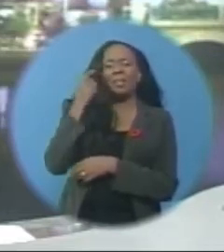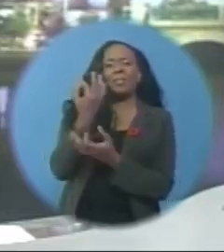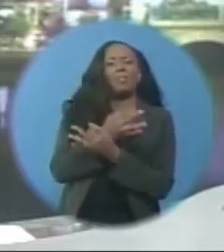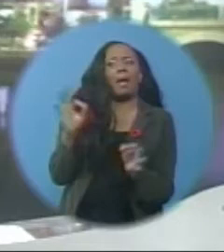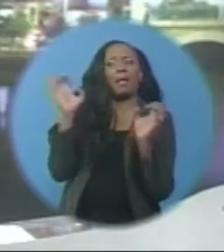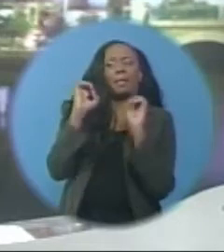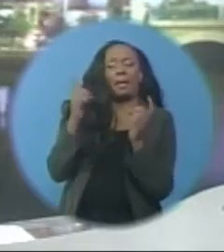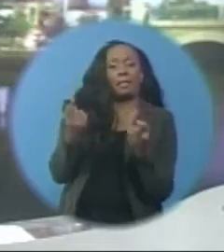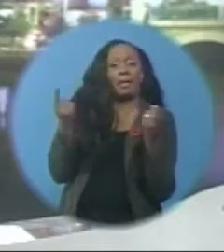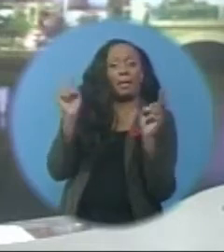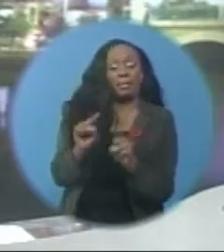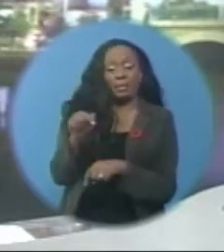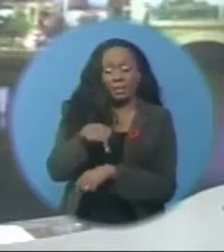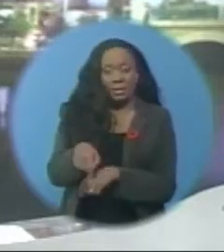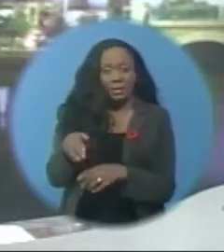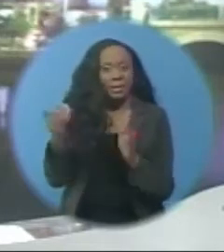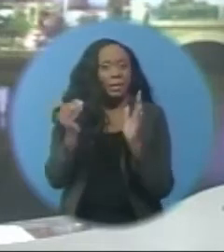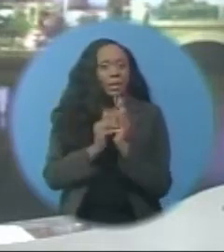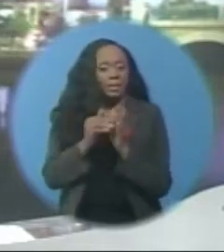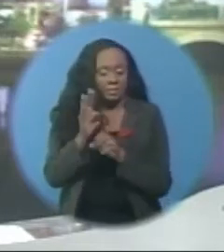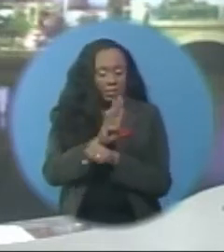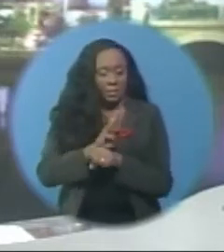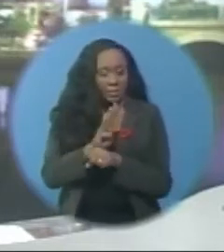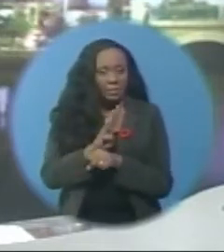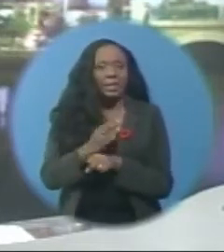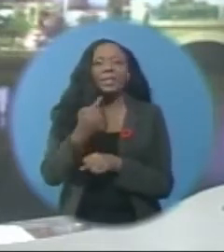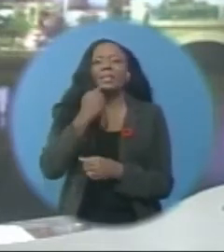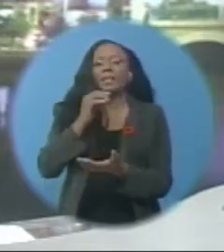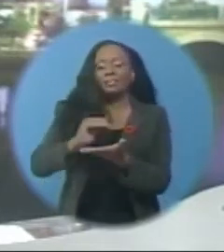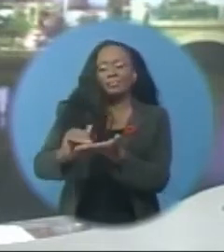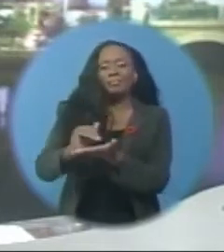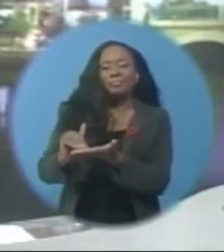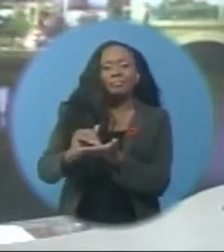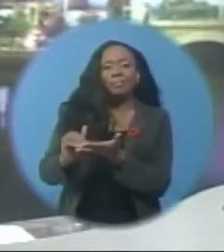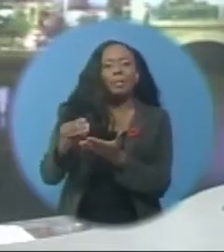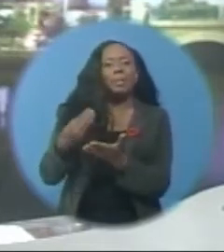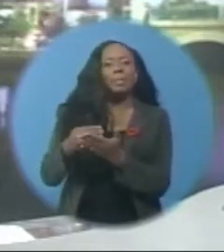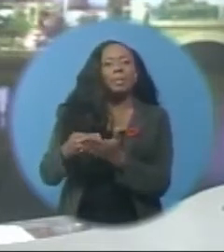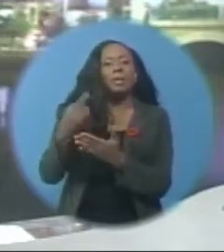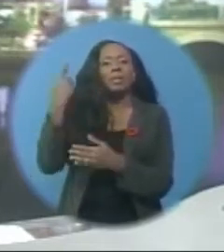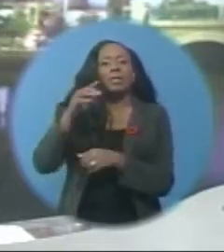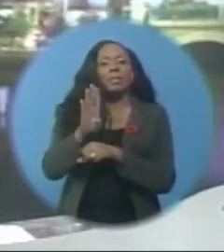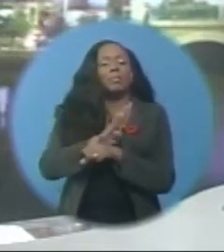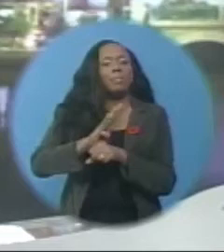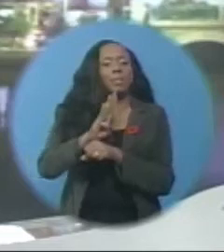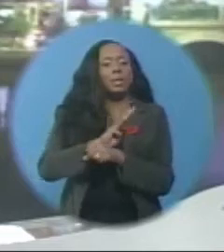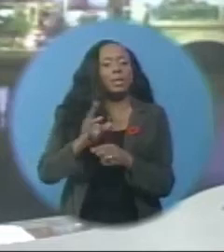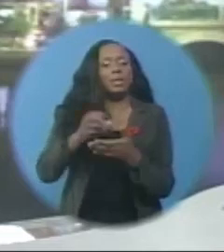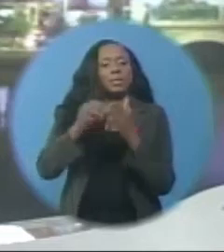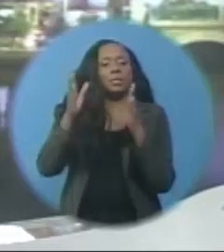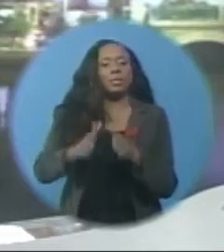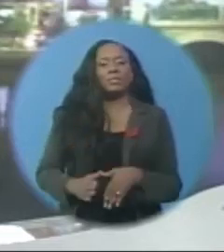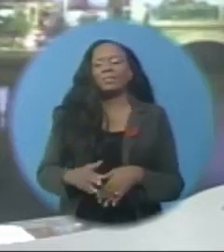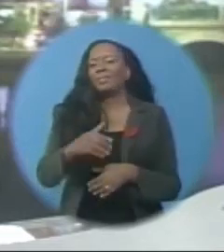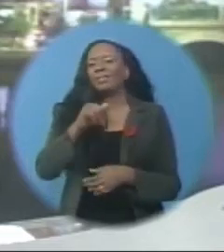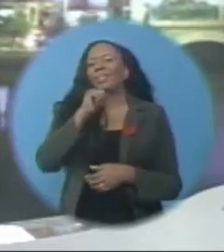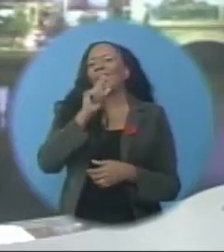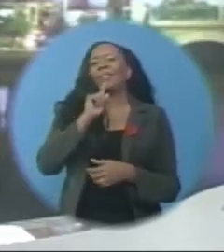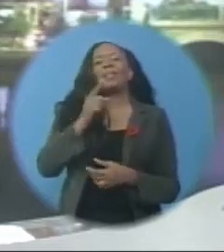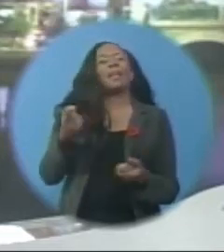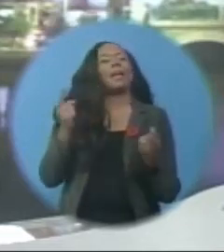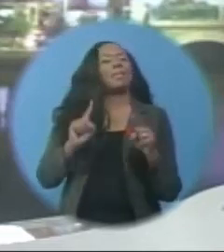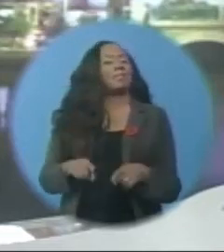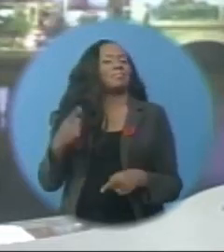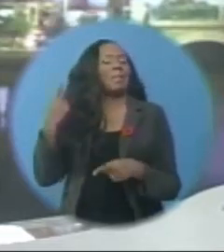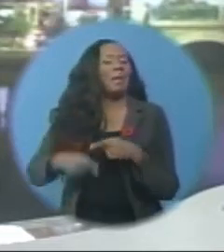again. He said waiving the tuition fees for Barbadian students is an unrealistic expectation, and that move